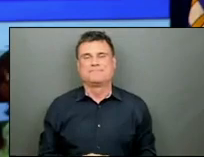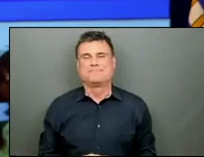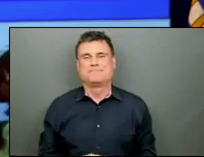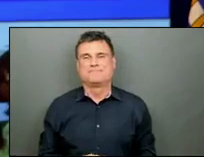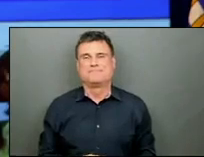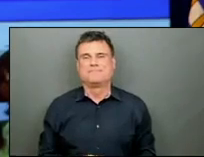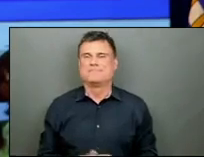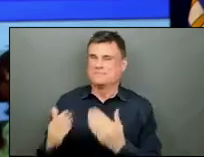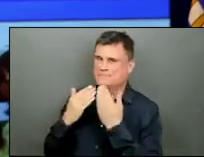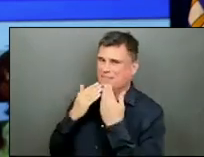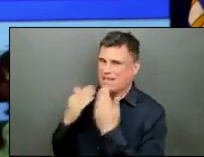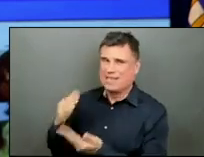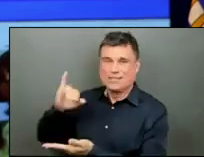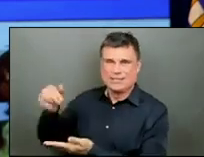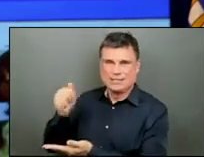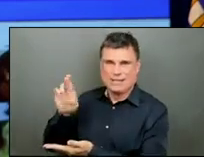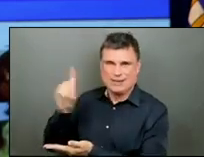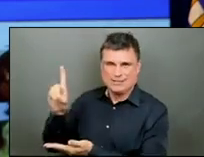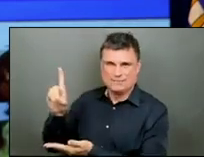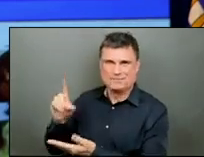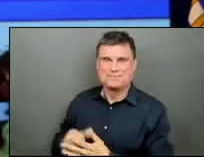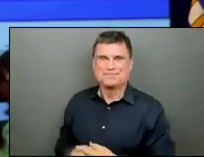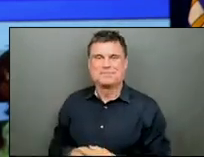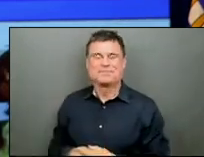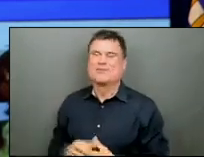Thank you so much, Jared, and I really appreciate your words, and